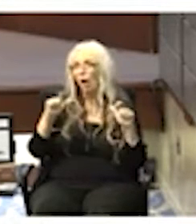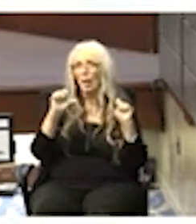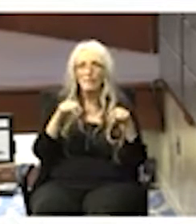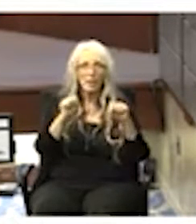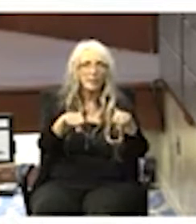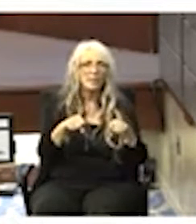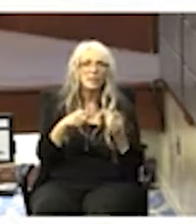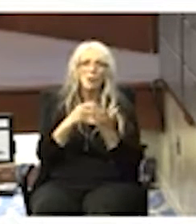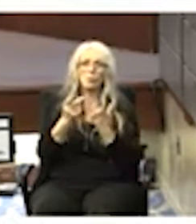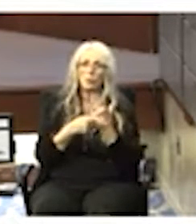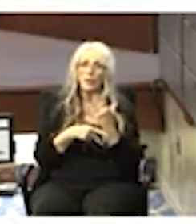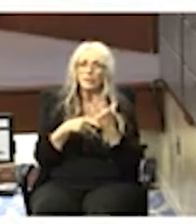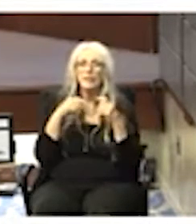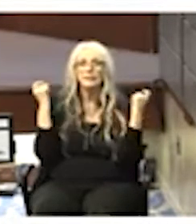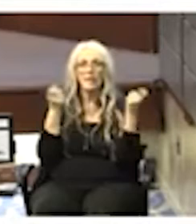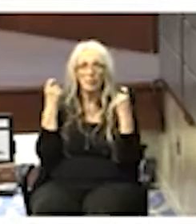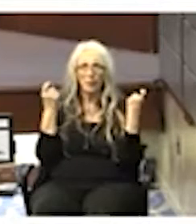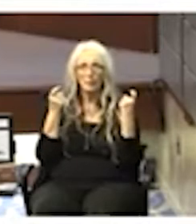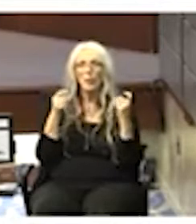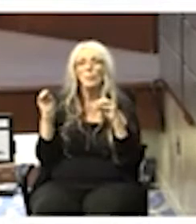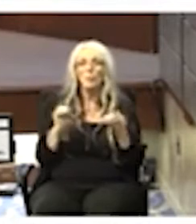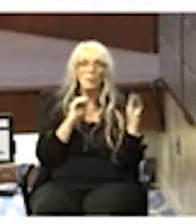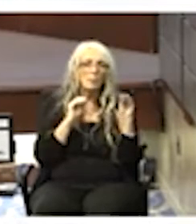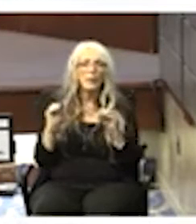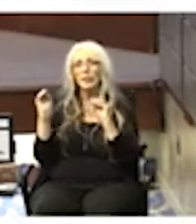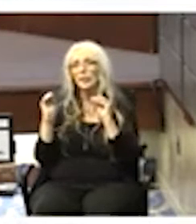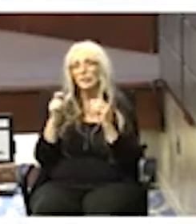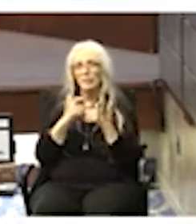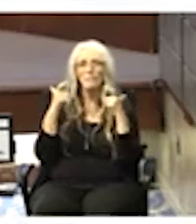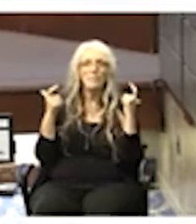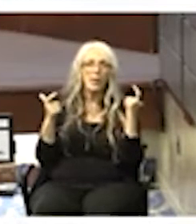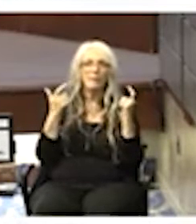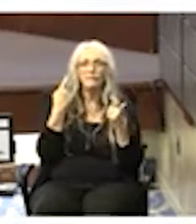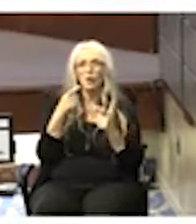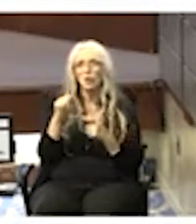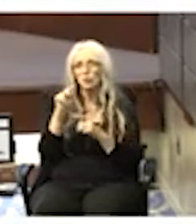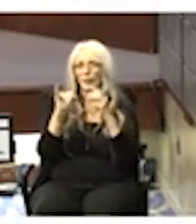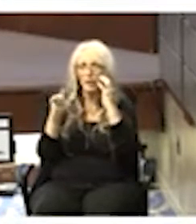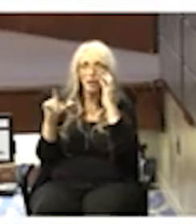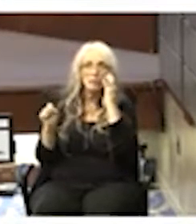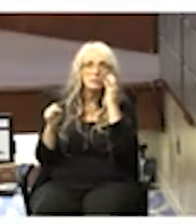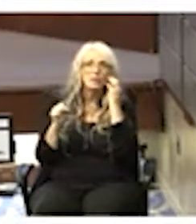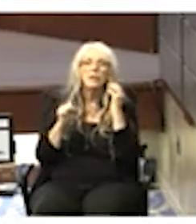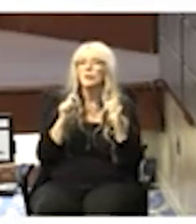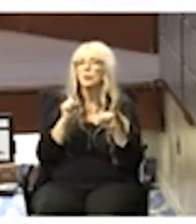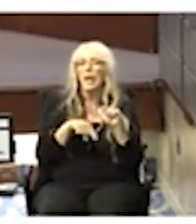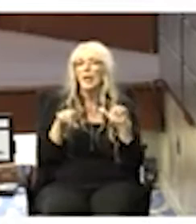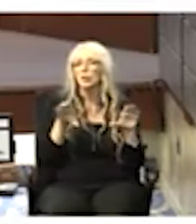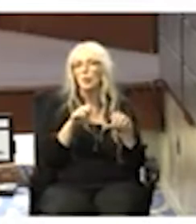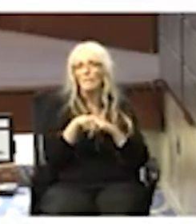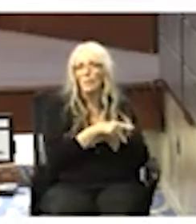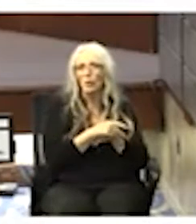Playground. Celebrating the community, mobility, of course, is a big item through our trails. Can't do a park without thinking